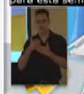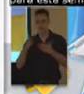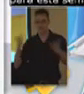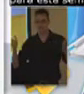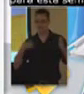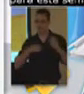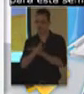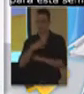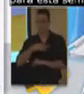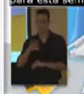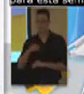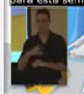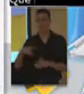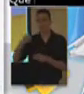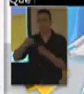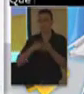week.